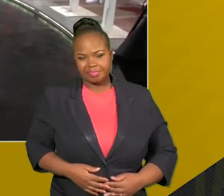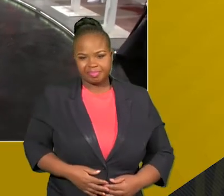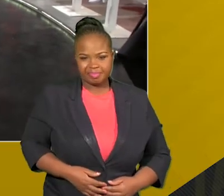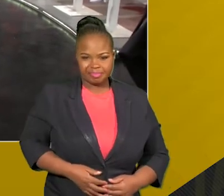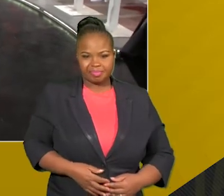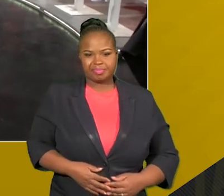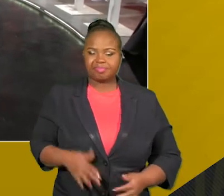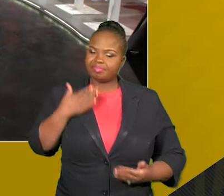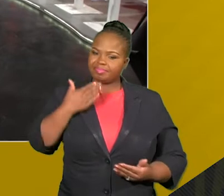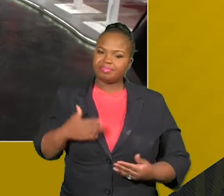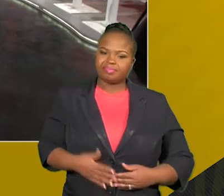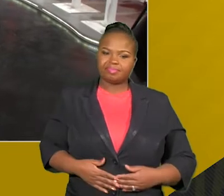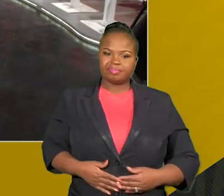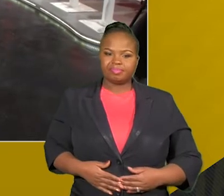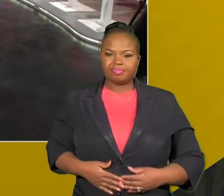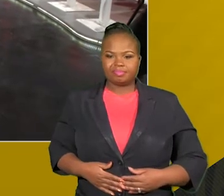And bom.